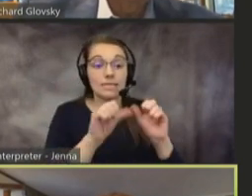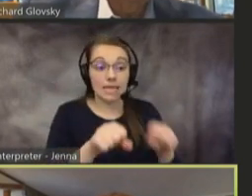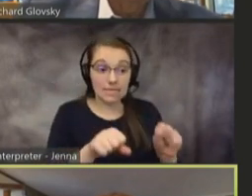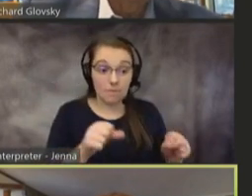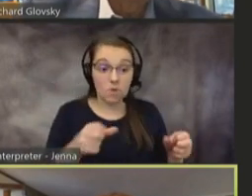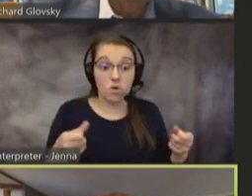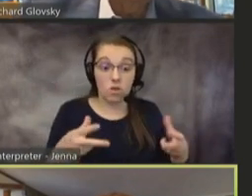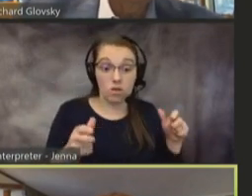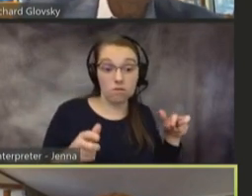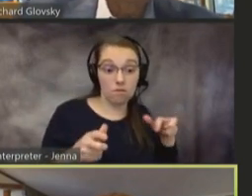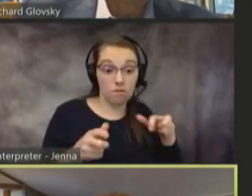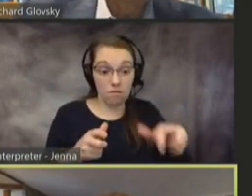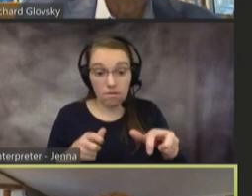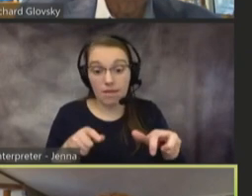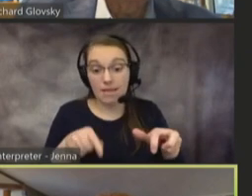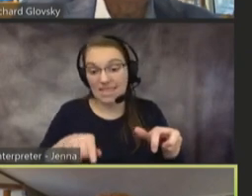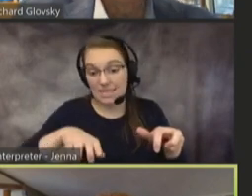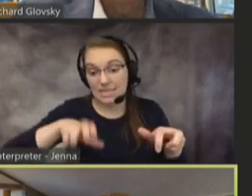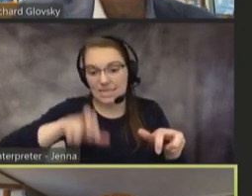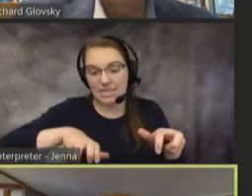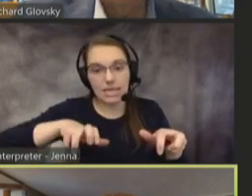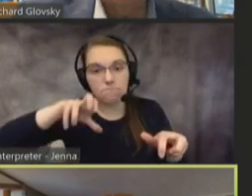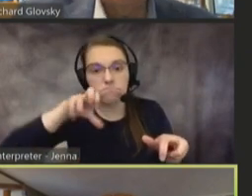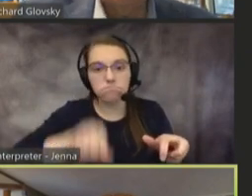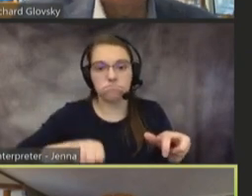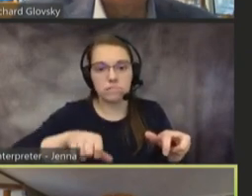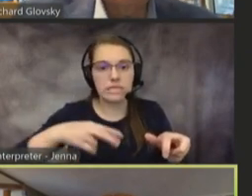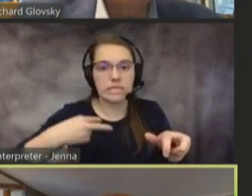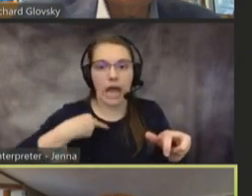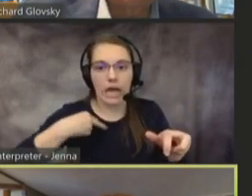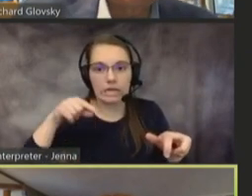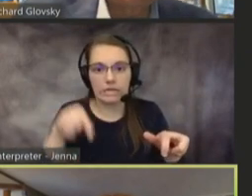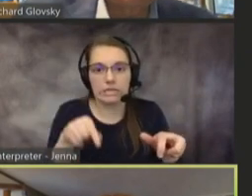So when you buy an accessible seat,